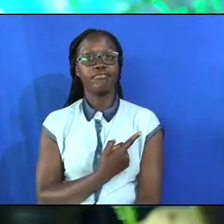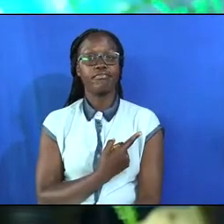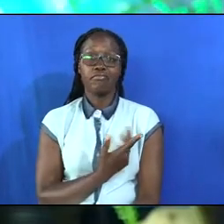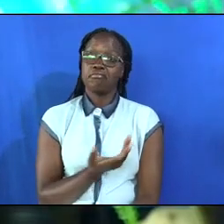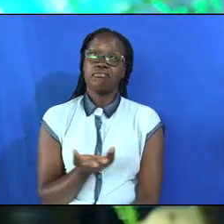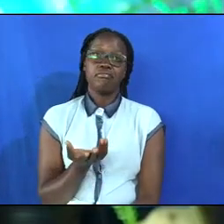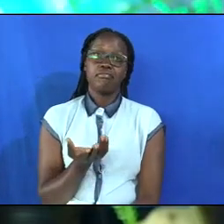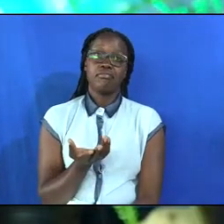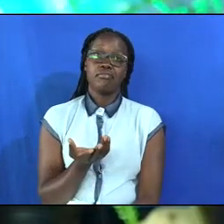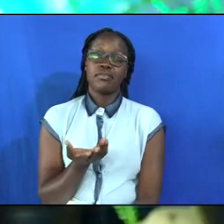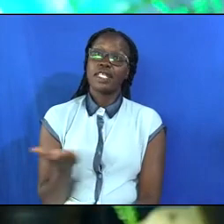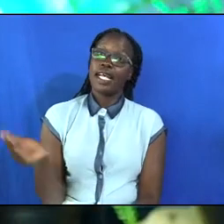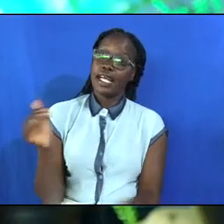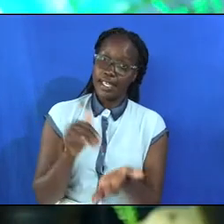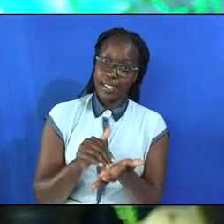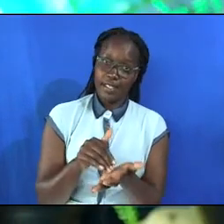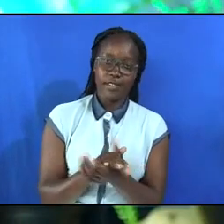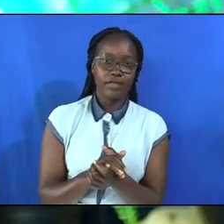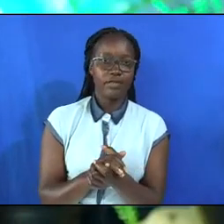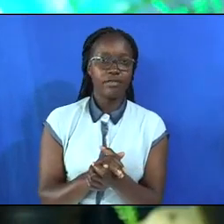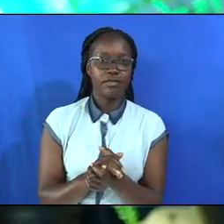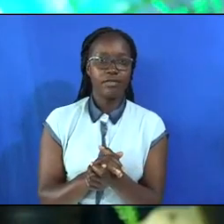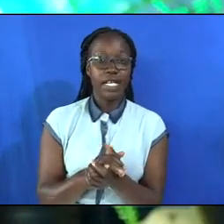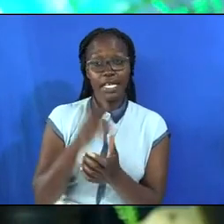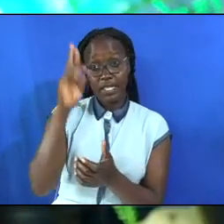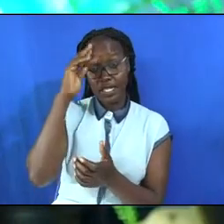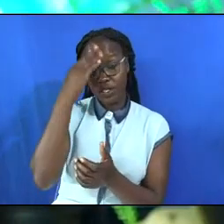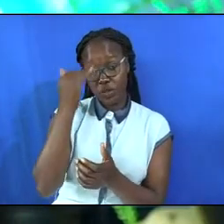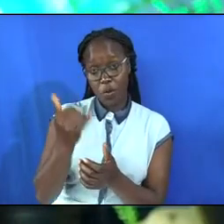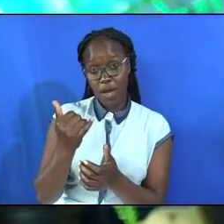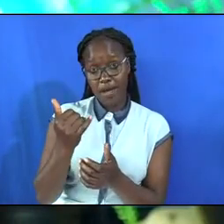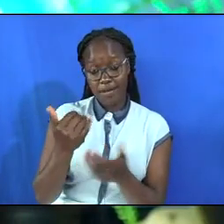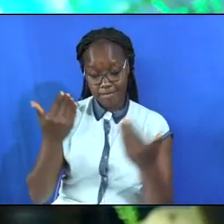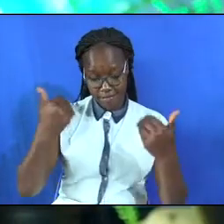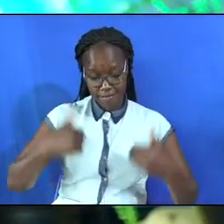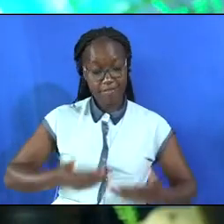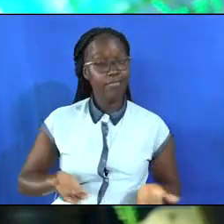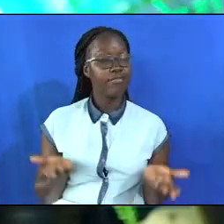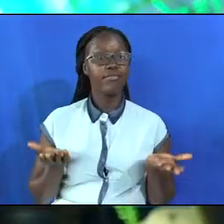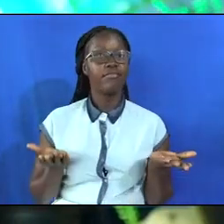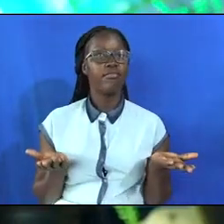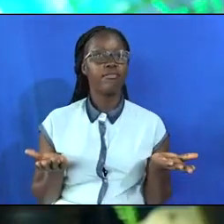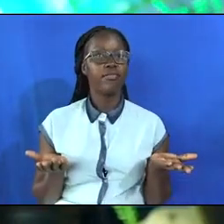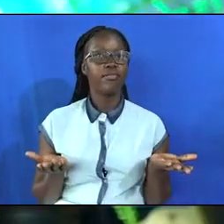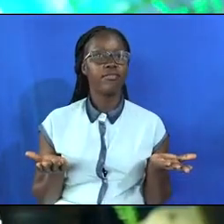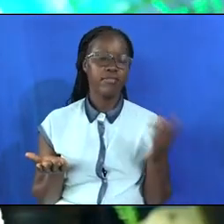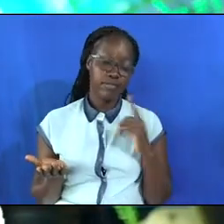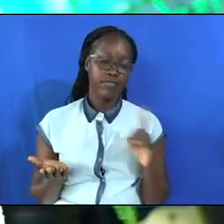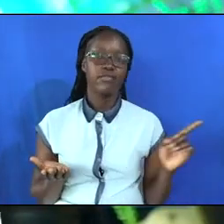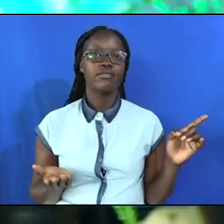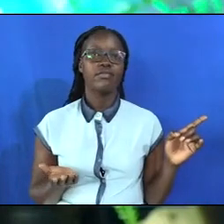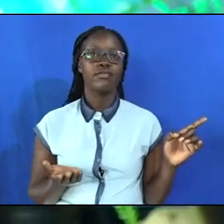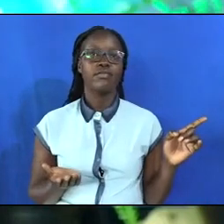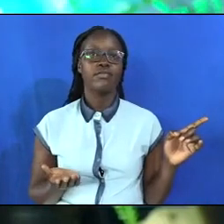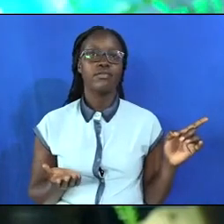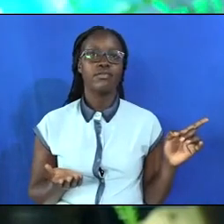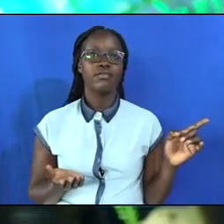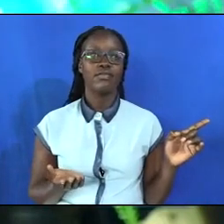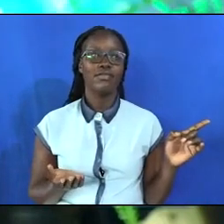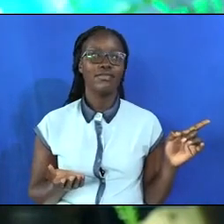I will say it one more time. The reason why I look like this.